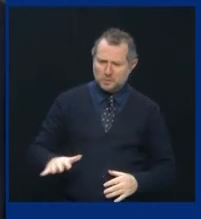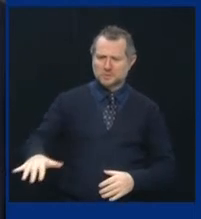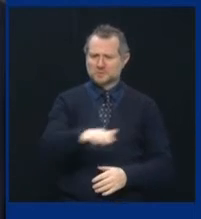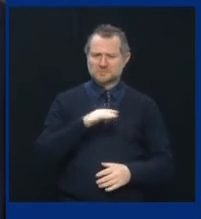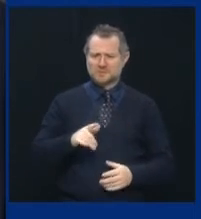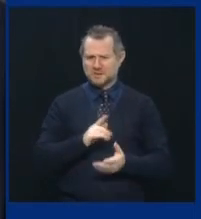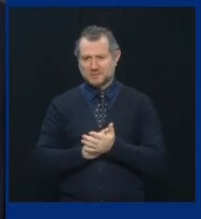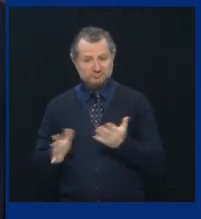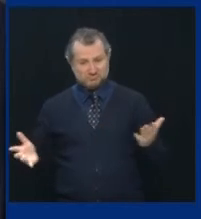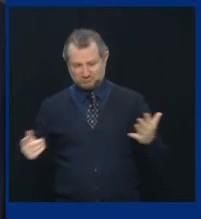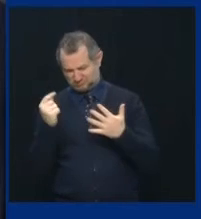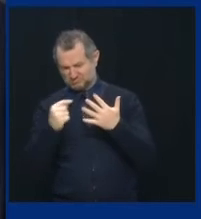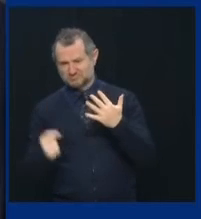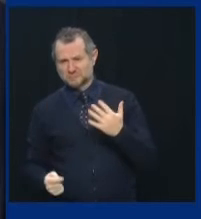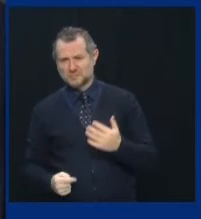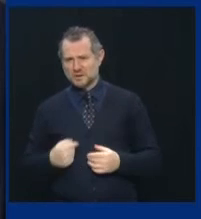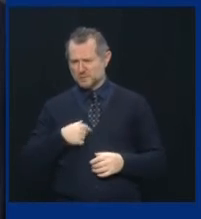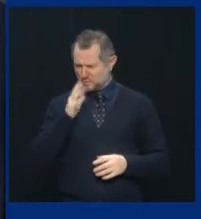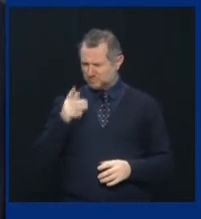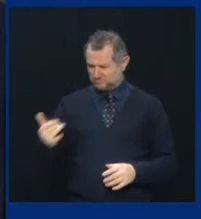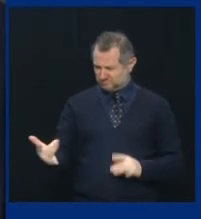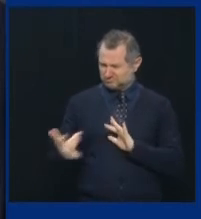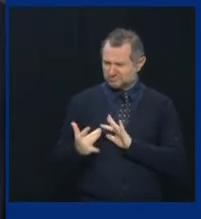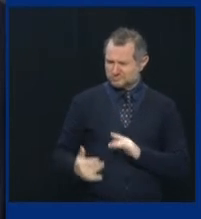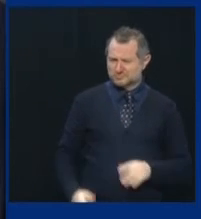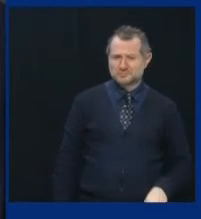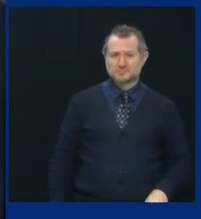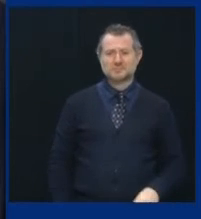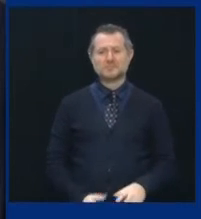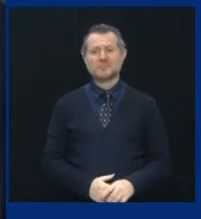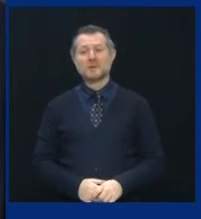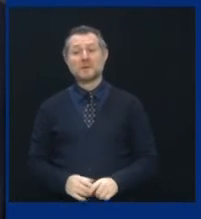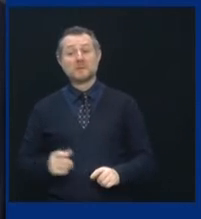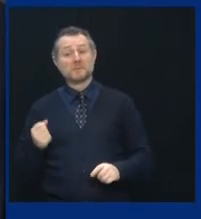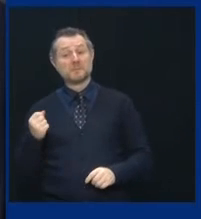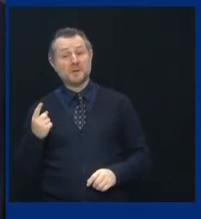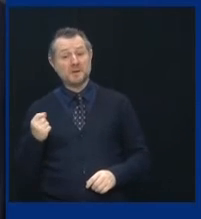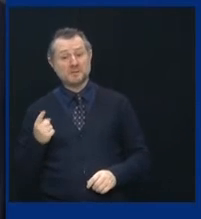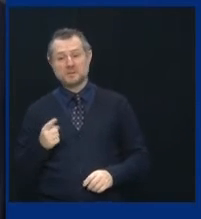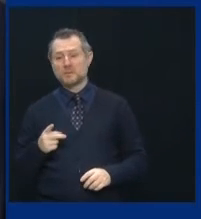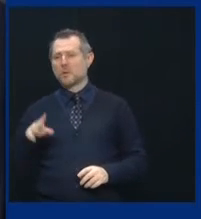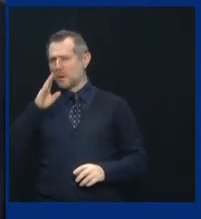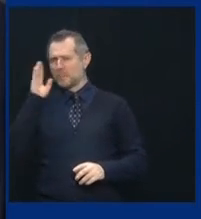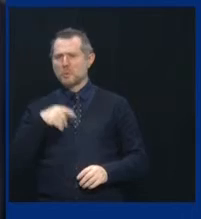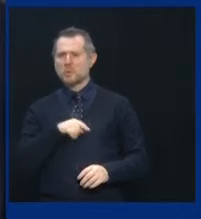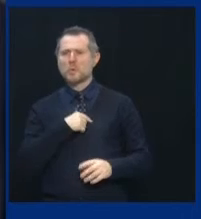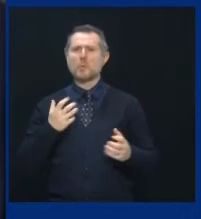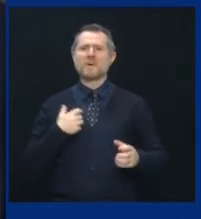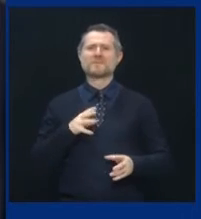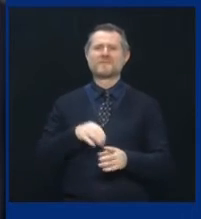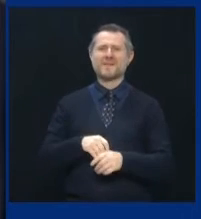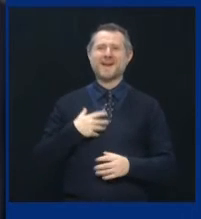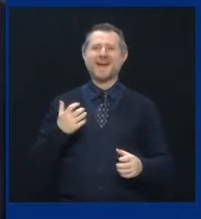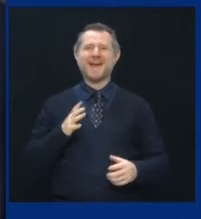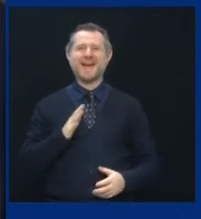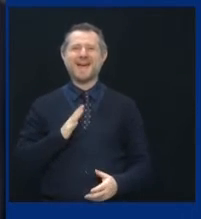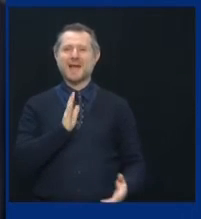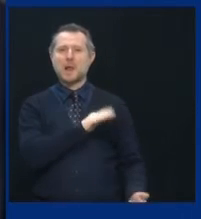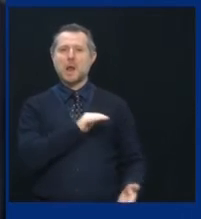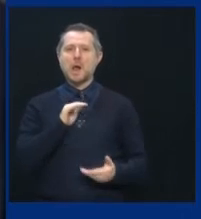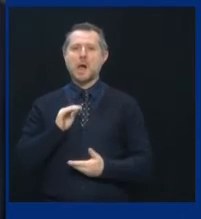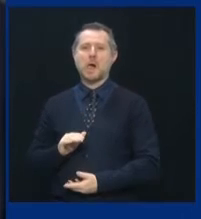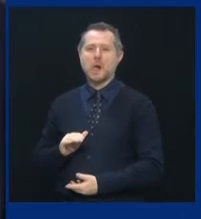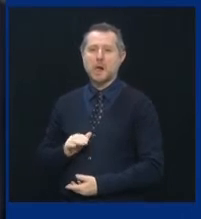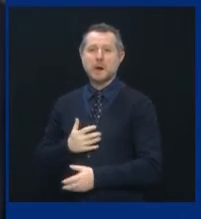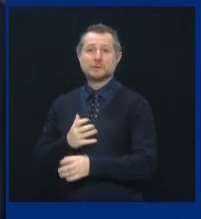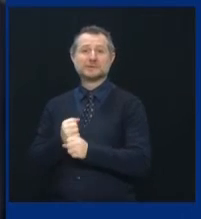employees. I don't have any problem with that. I do have a problem with the hospital saying they're going to participate, receiving a